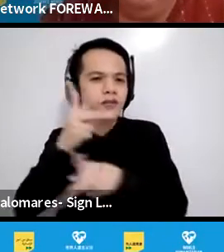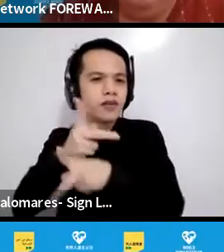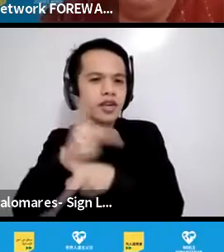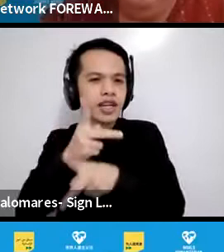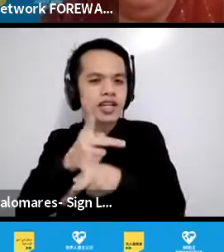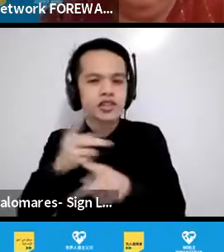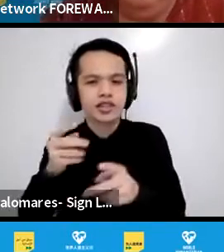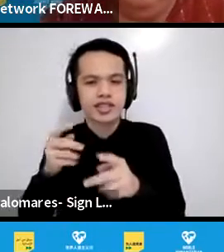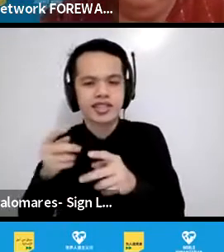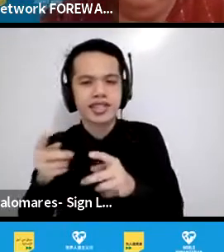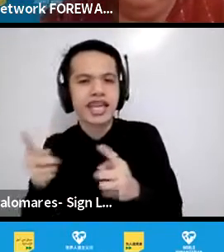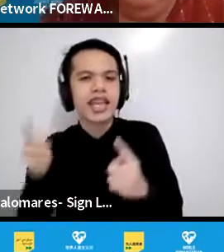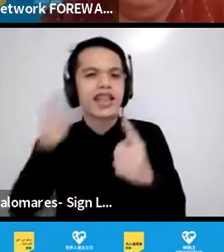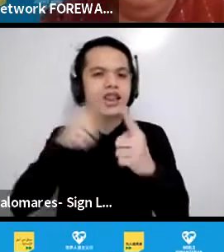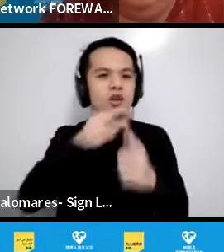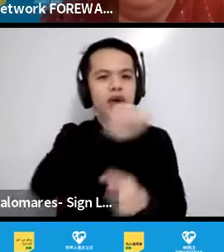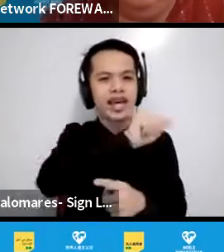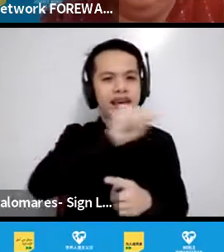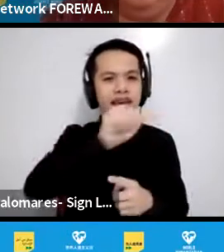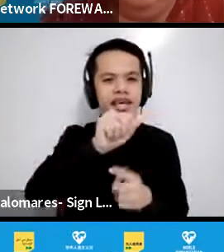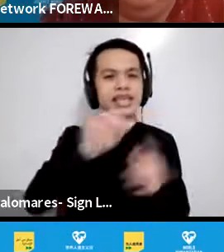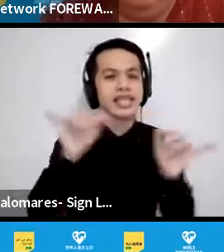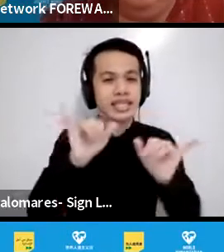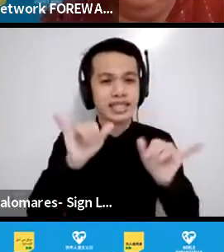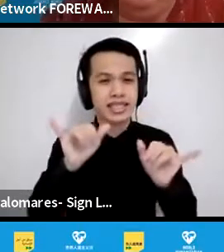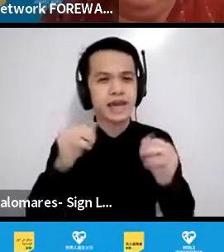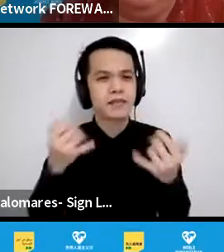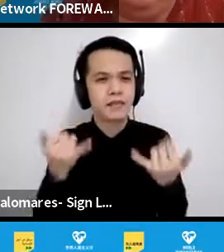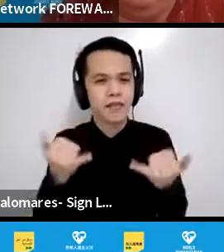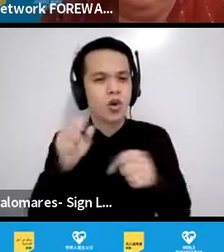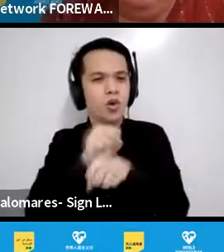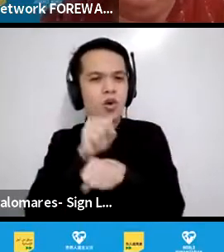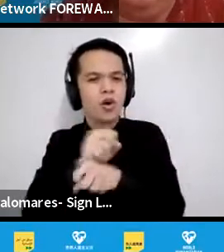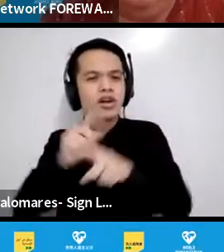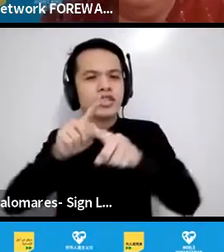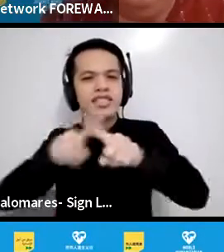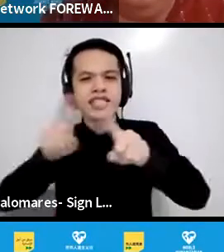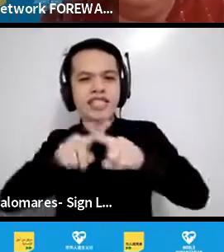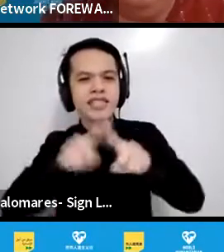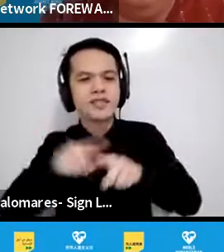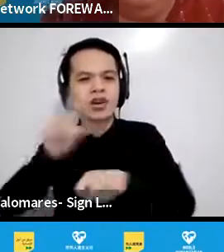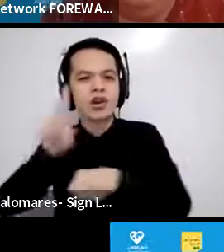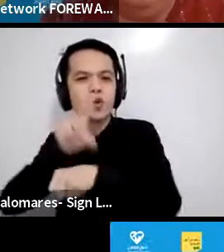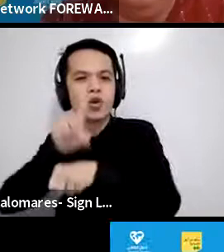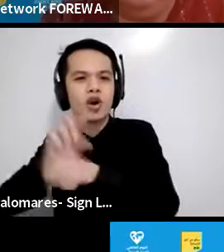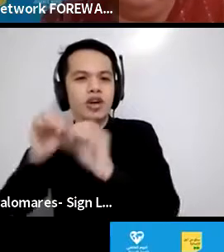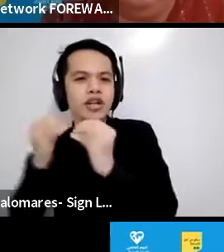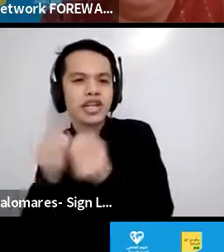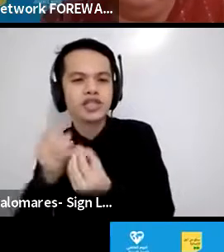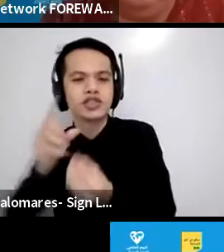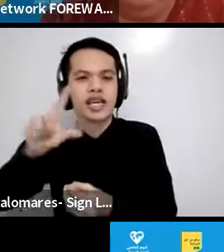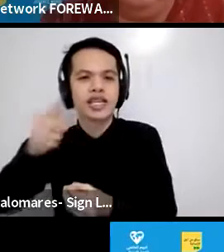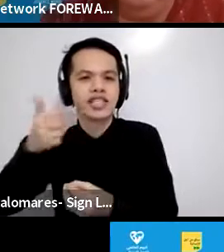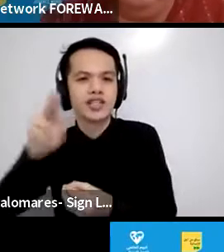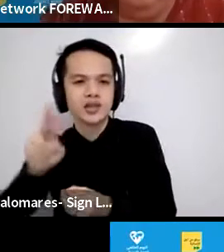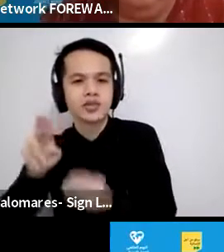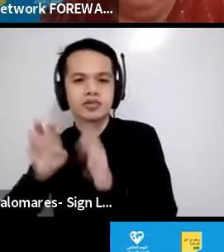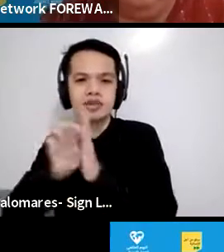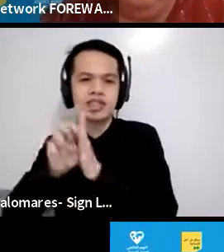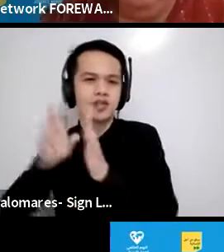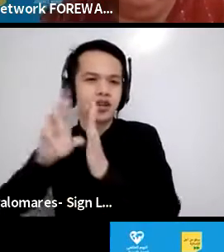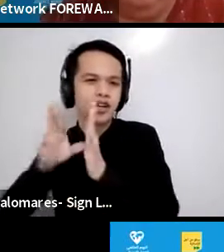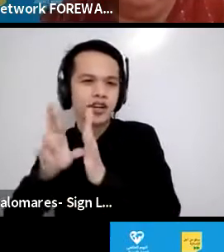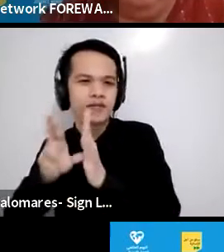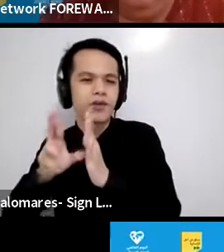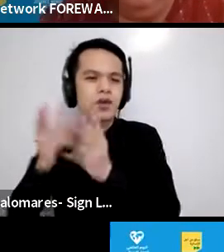AA. So currently we are also working with different local organizations, LGUs, in terms of, you know, reviewing